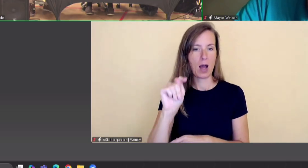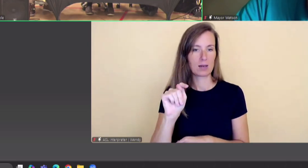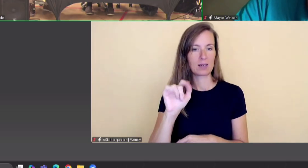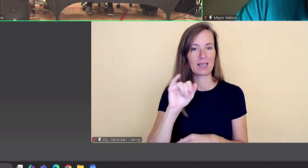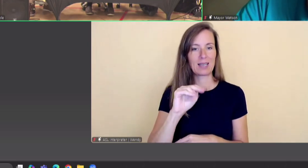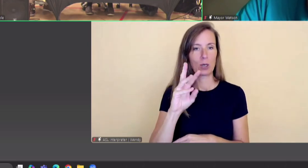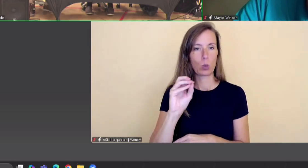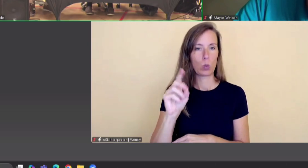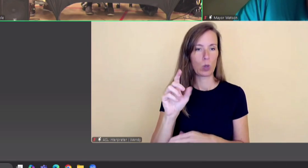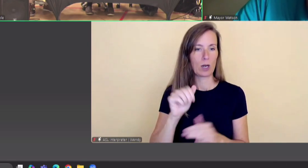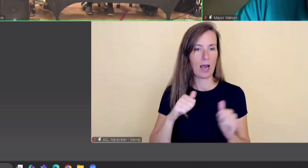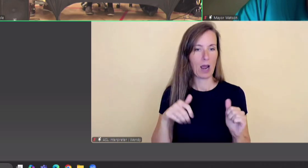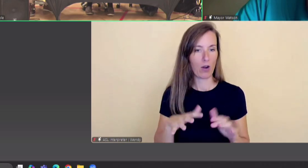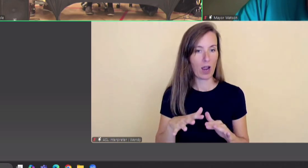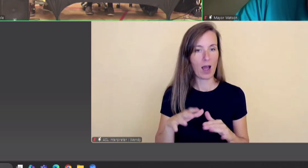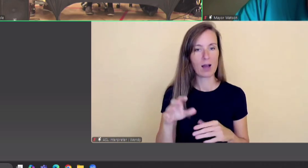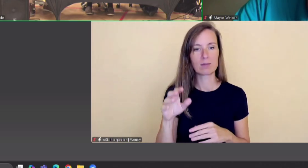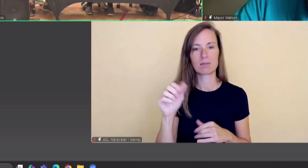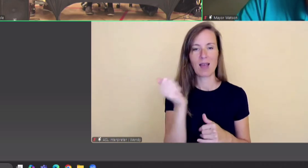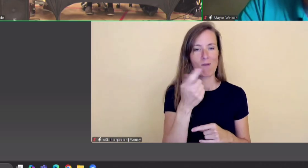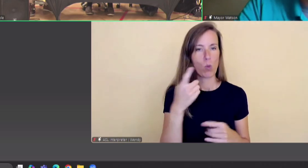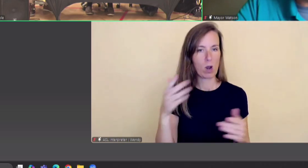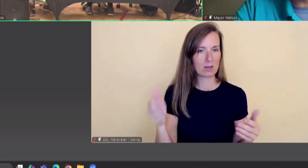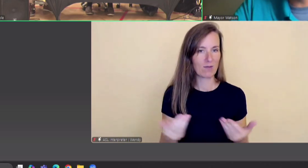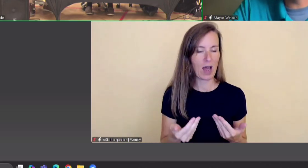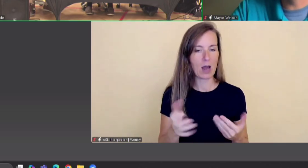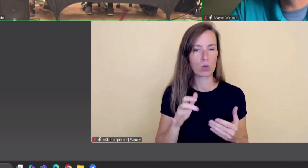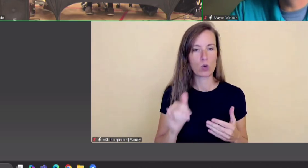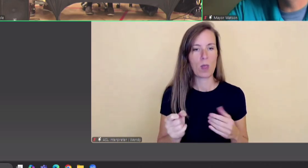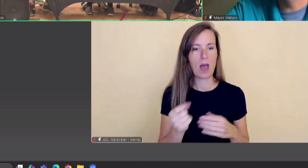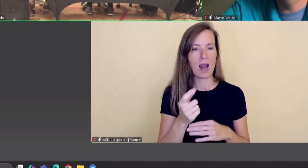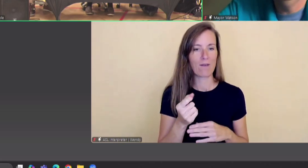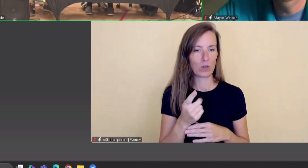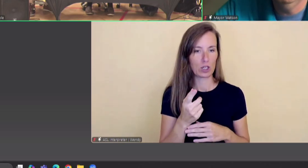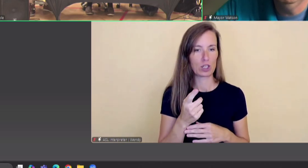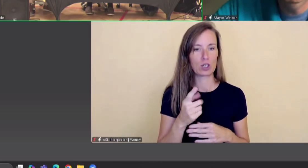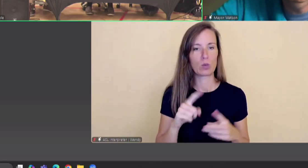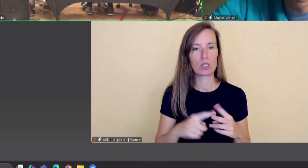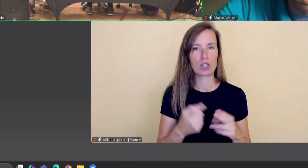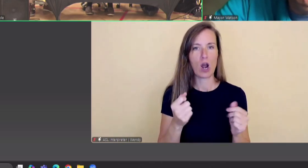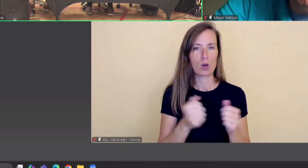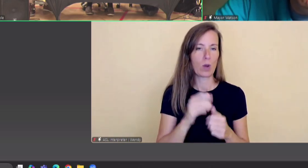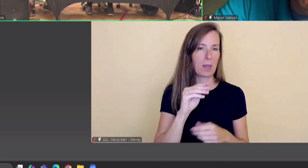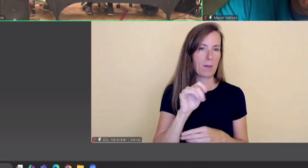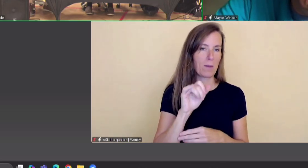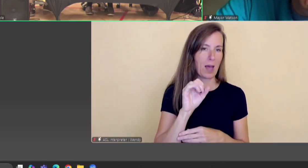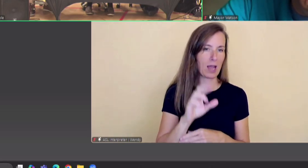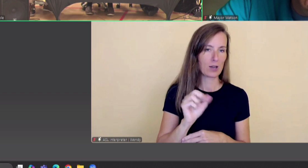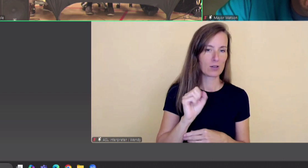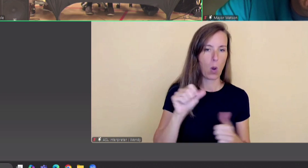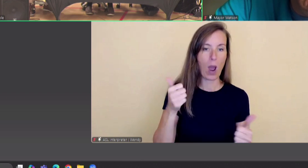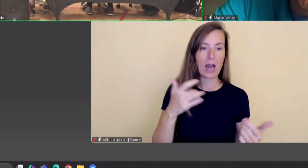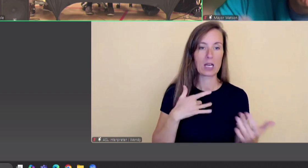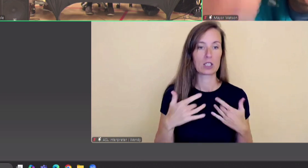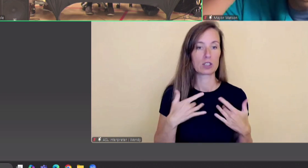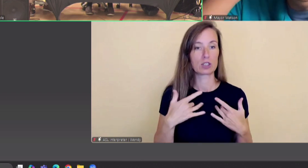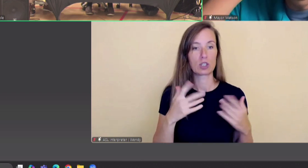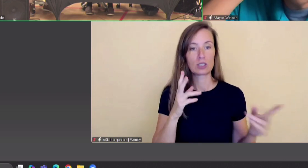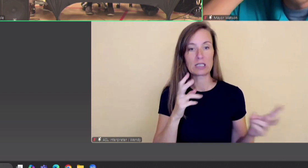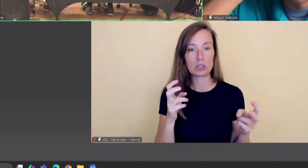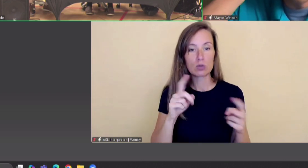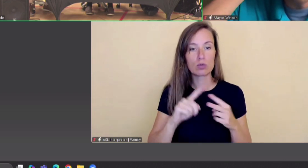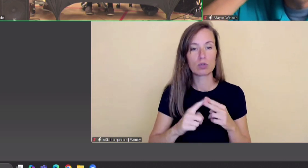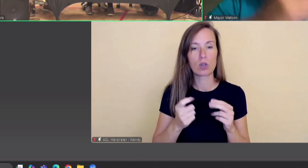that with Mayor. Any issues and concerns you may have regarding Ward 1, 2, we definitely invite the